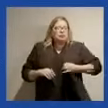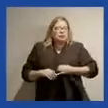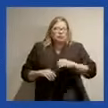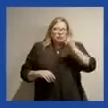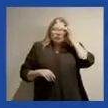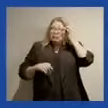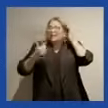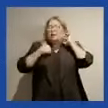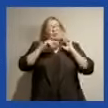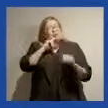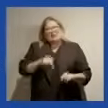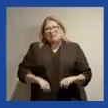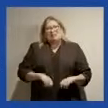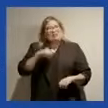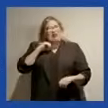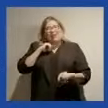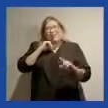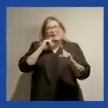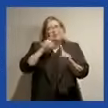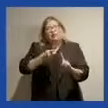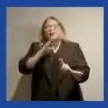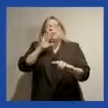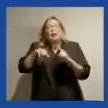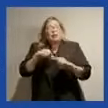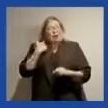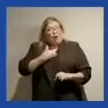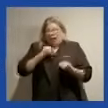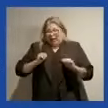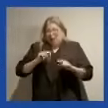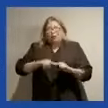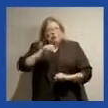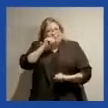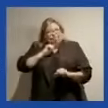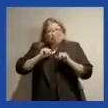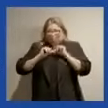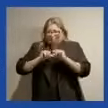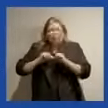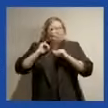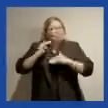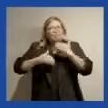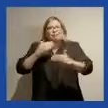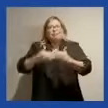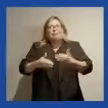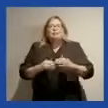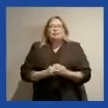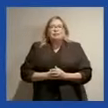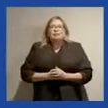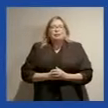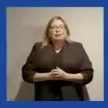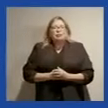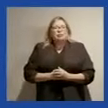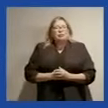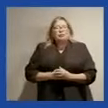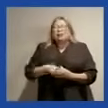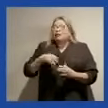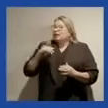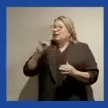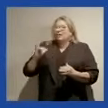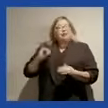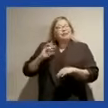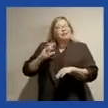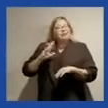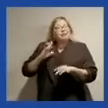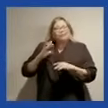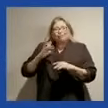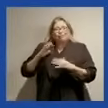I'm proud of this. Back to resiliency. I think there's a thematic here. The normalization, the